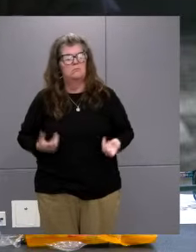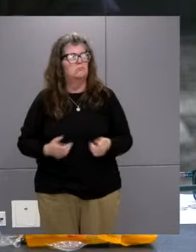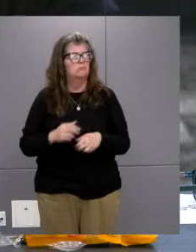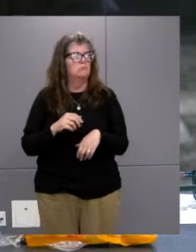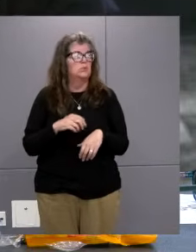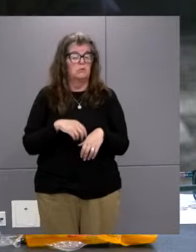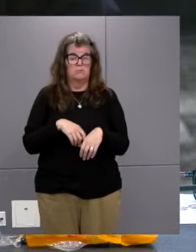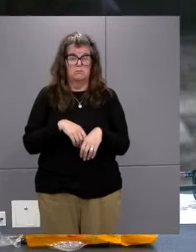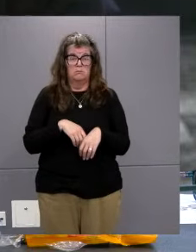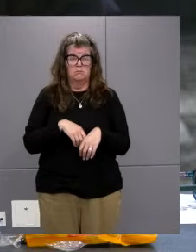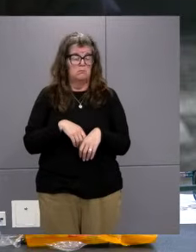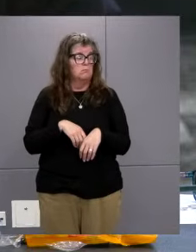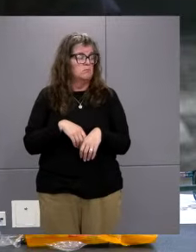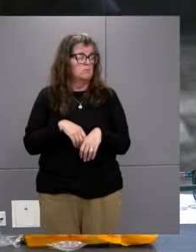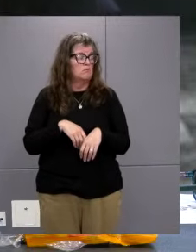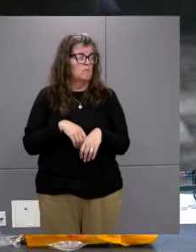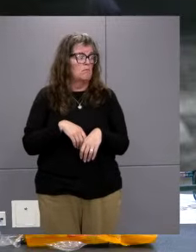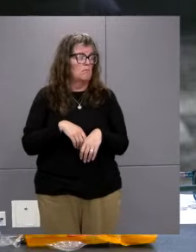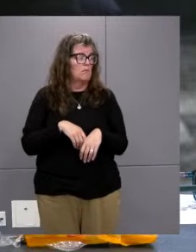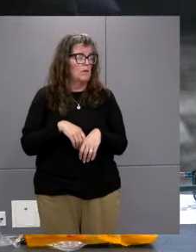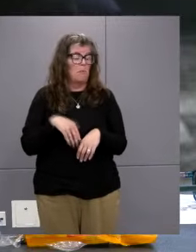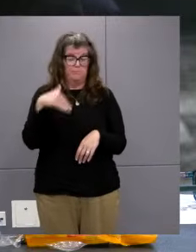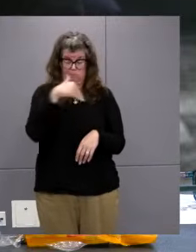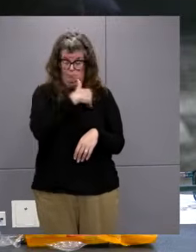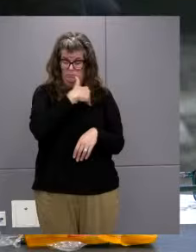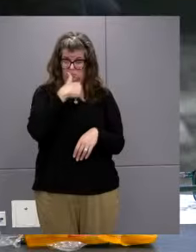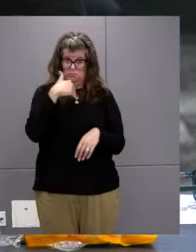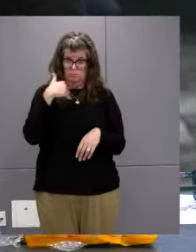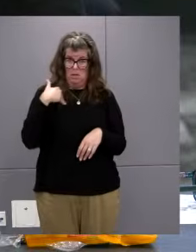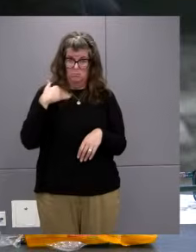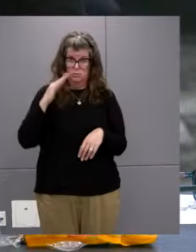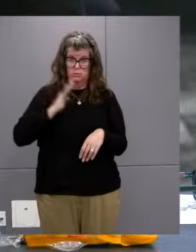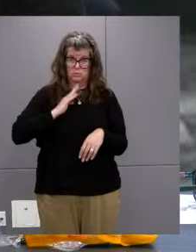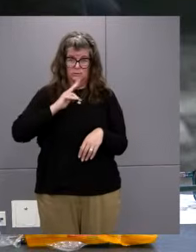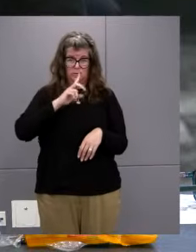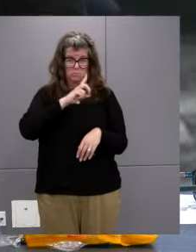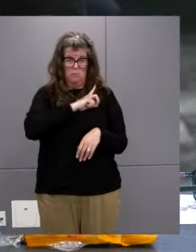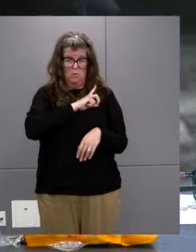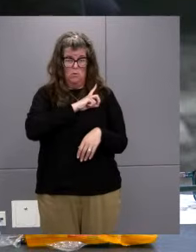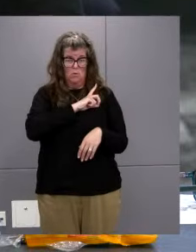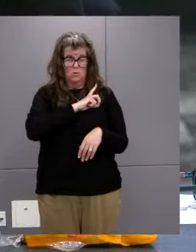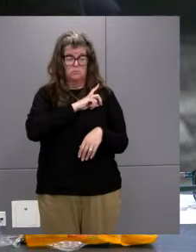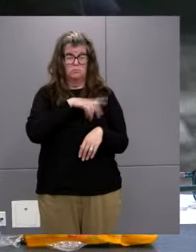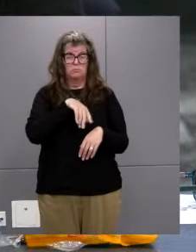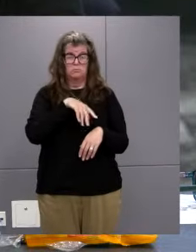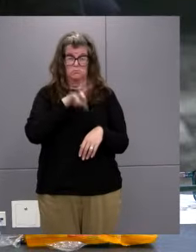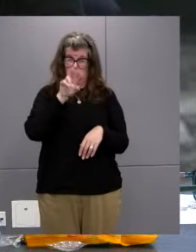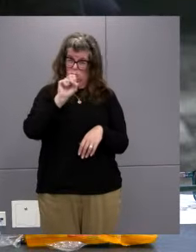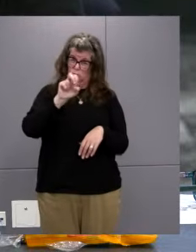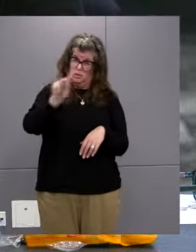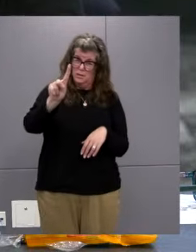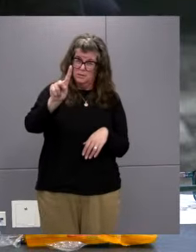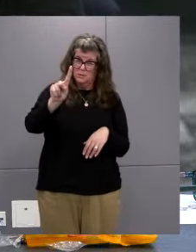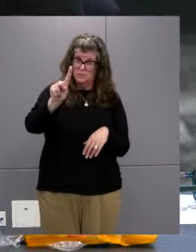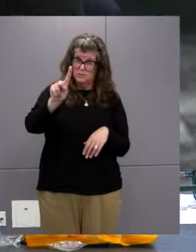To what are the members of the Board of Trustees a risk? Property or